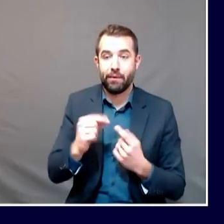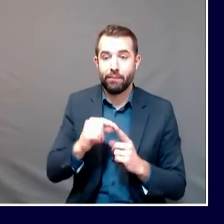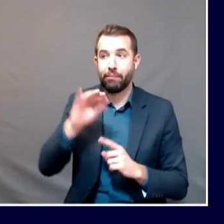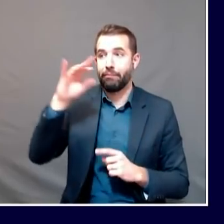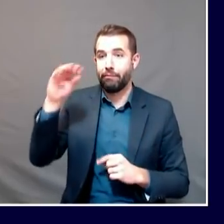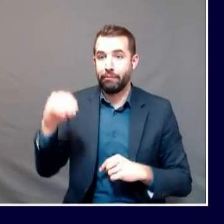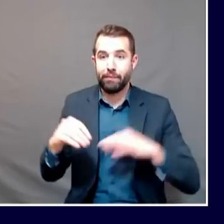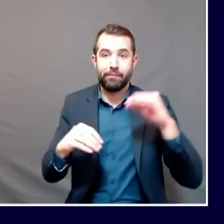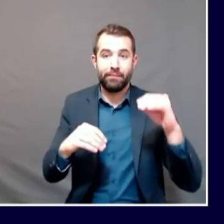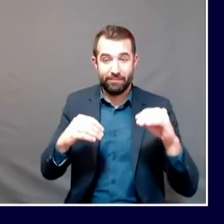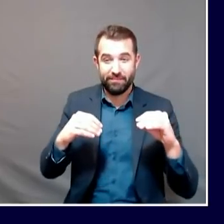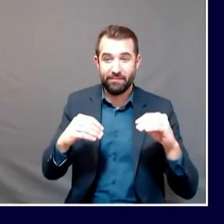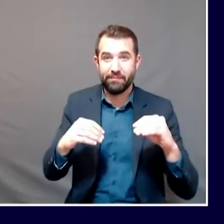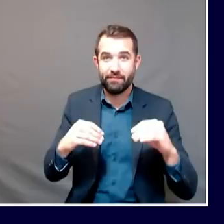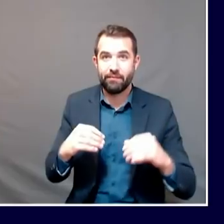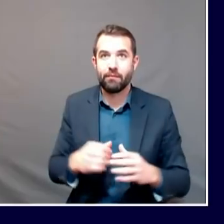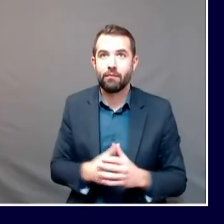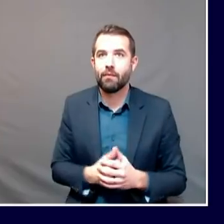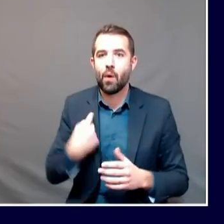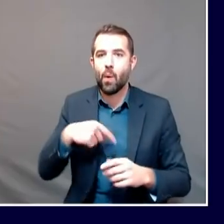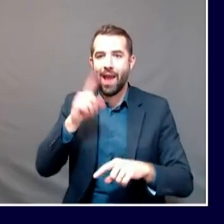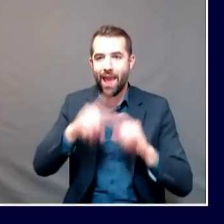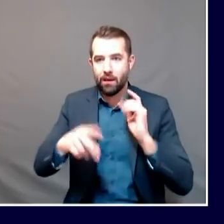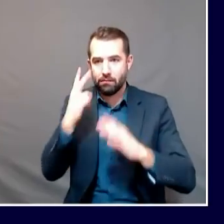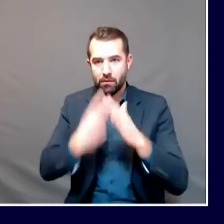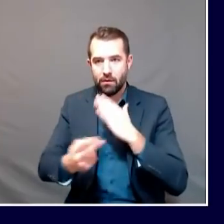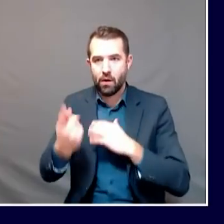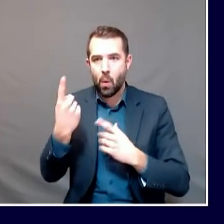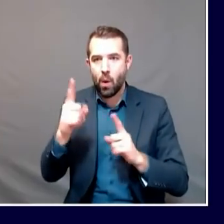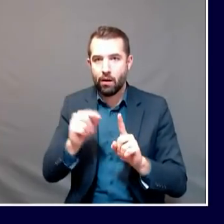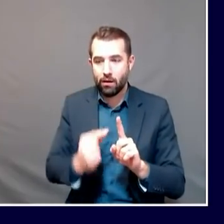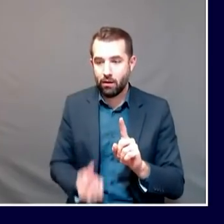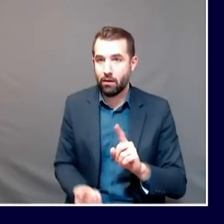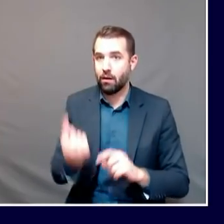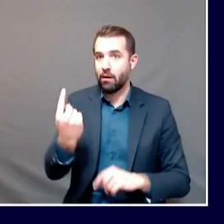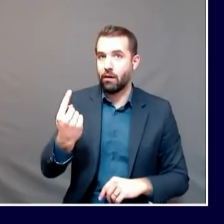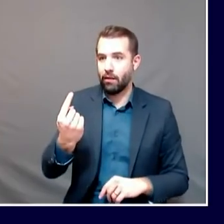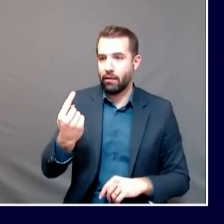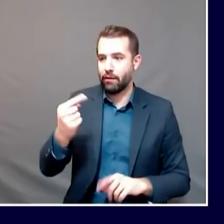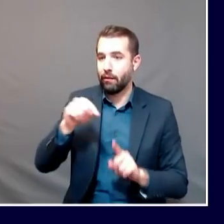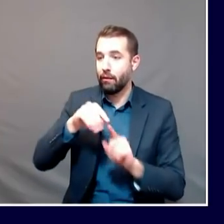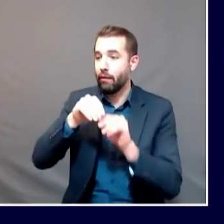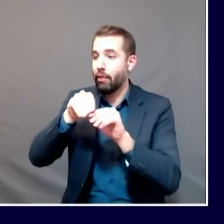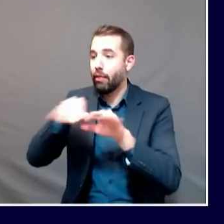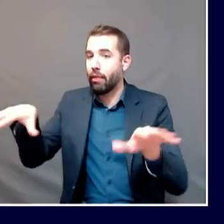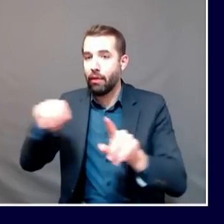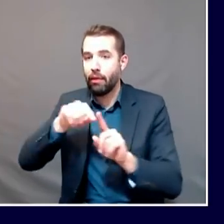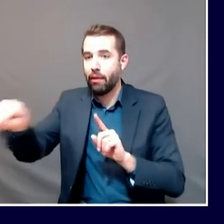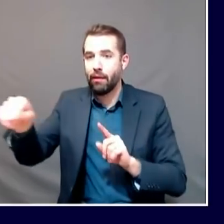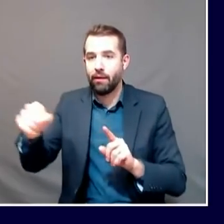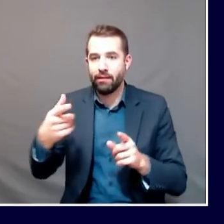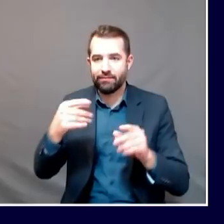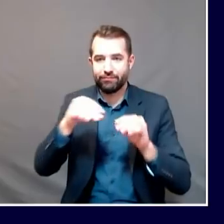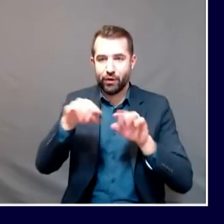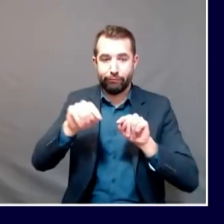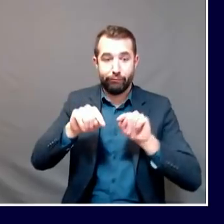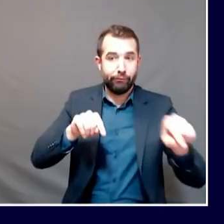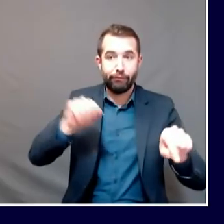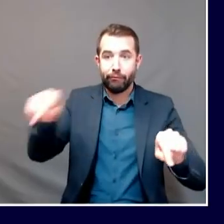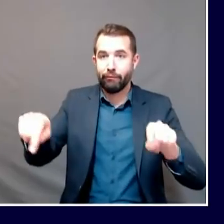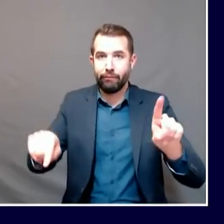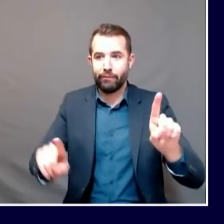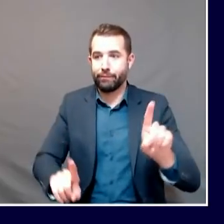predict where. Outbreaks are the manifestation of that higher and increasing rates of community transmission. In recent